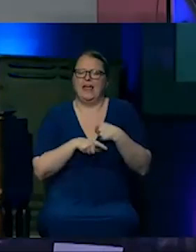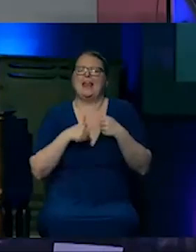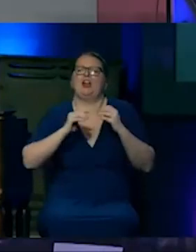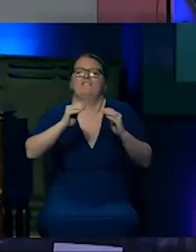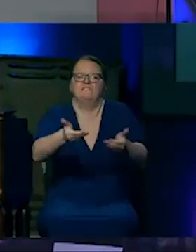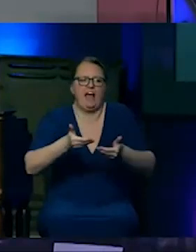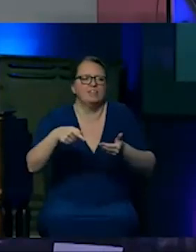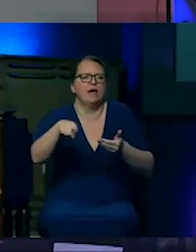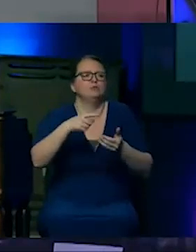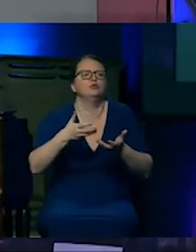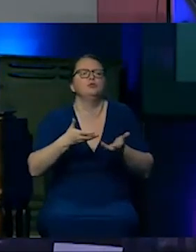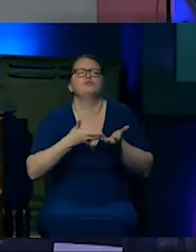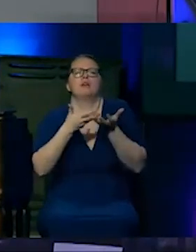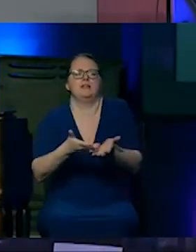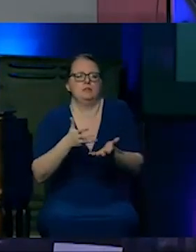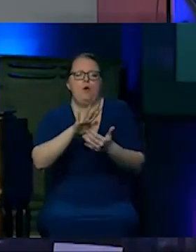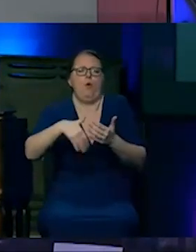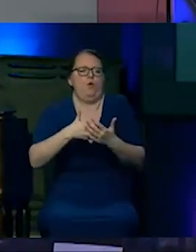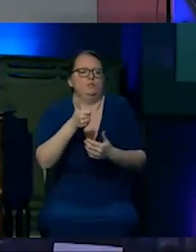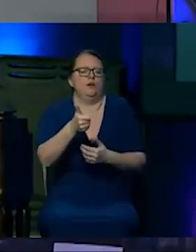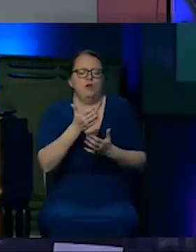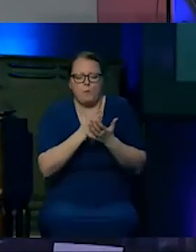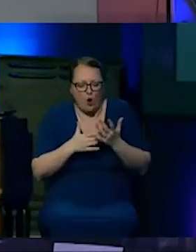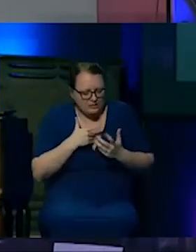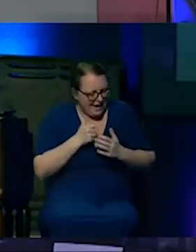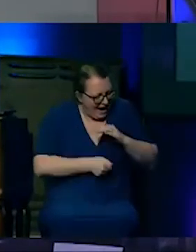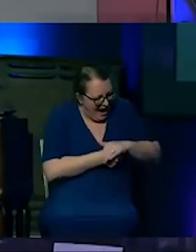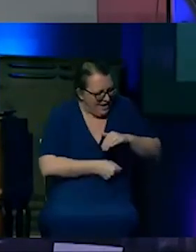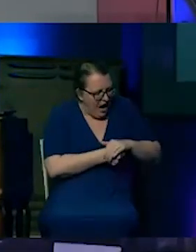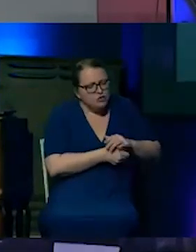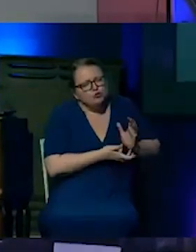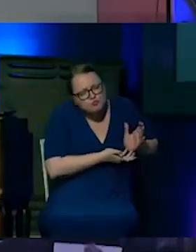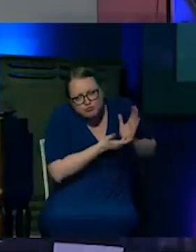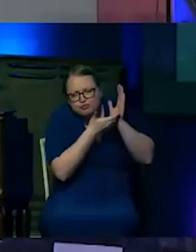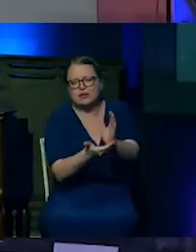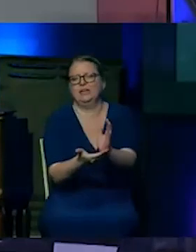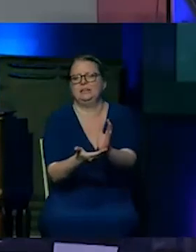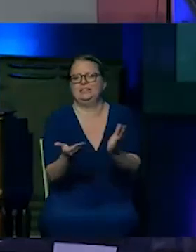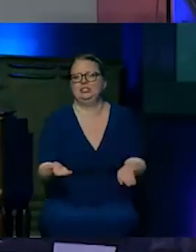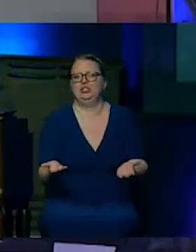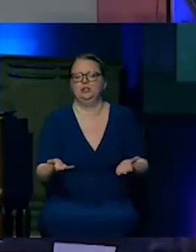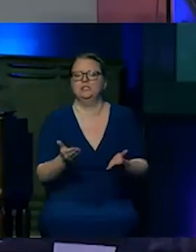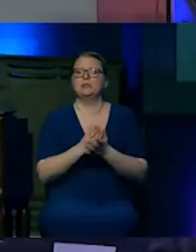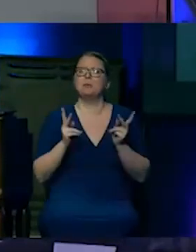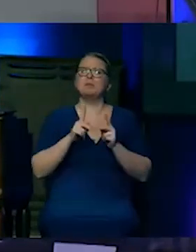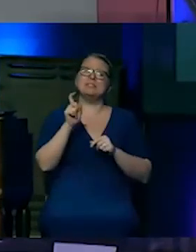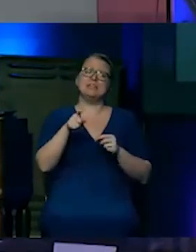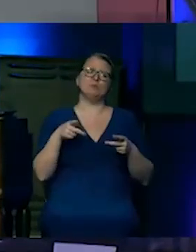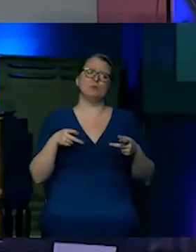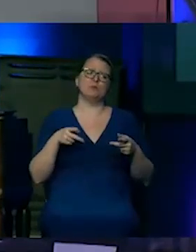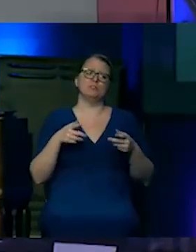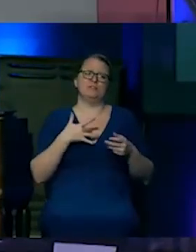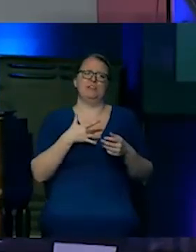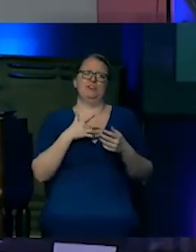them to bring their whole selves and to take the parts that they used to hide and to come with them. Sometimes people feel like they need permission for that,